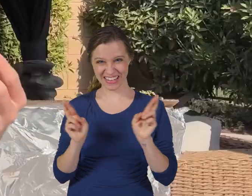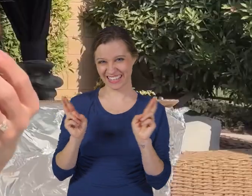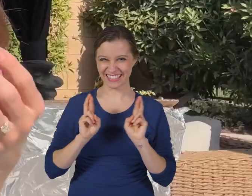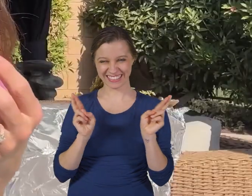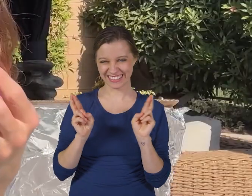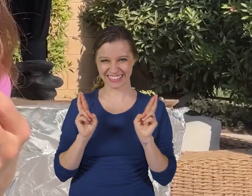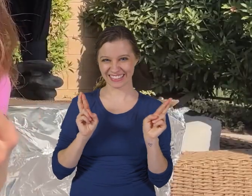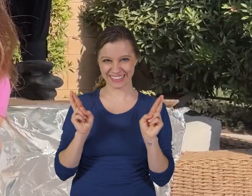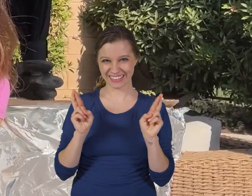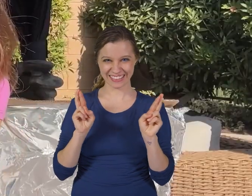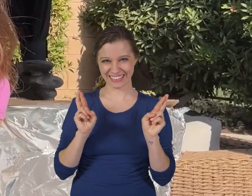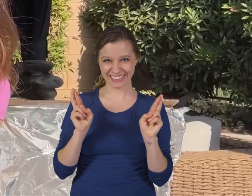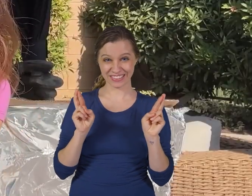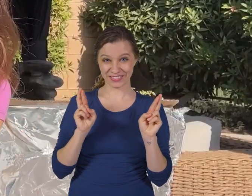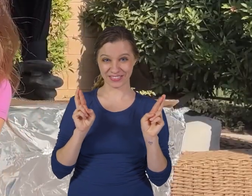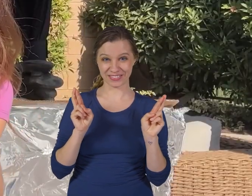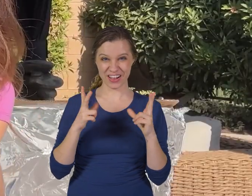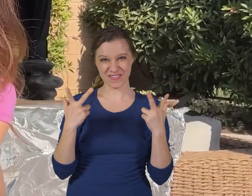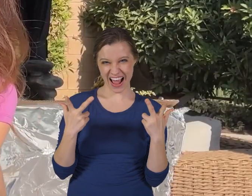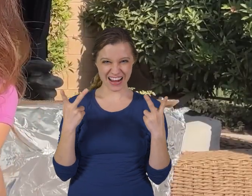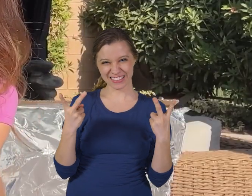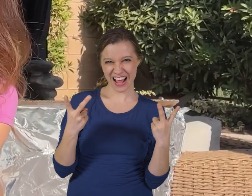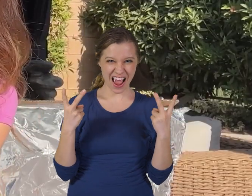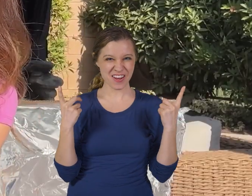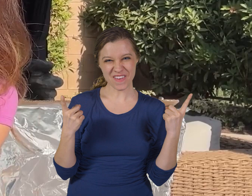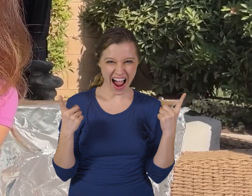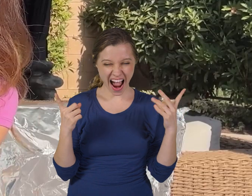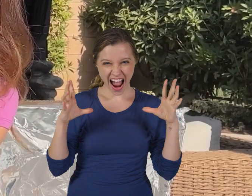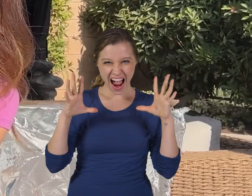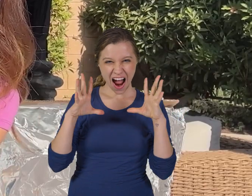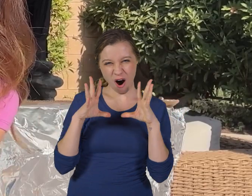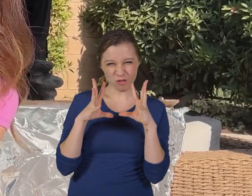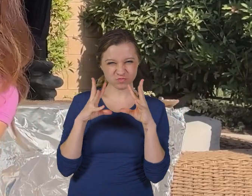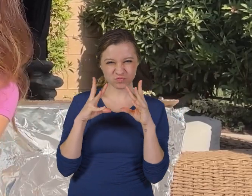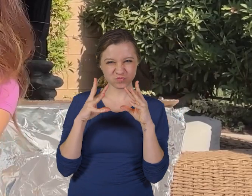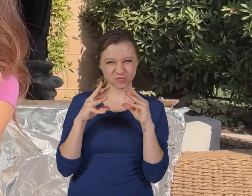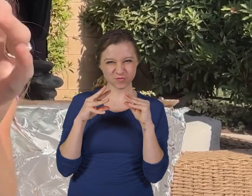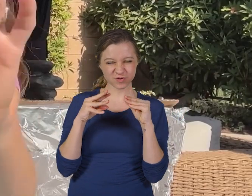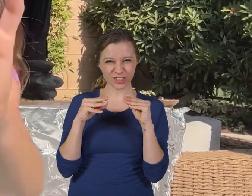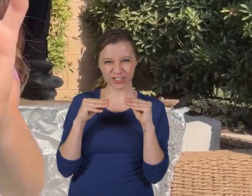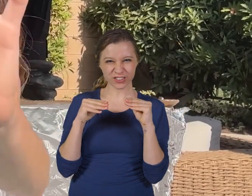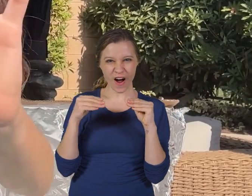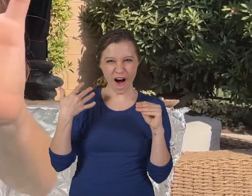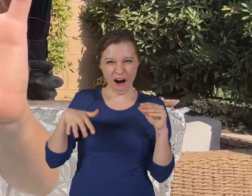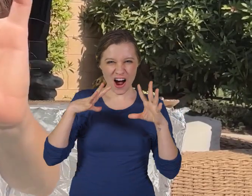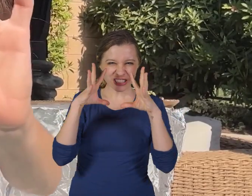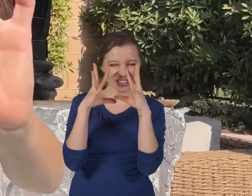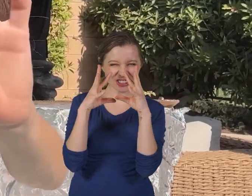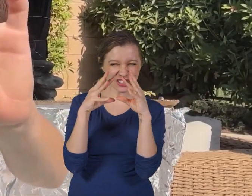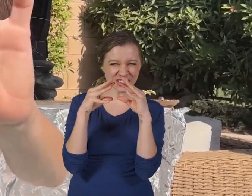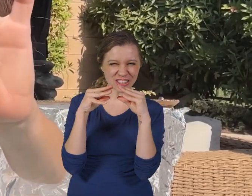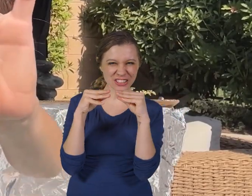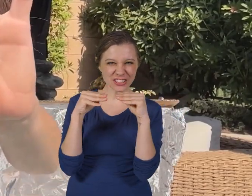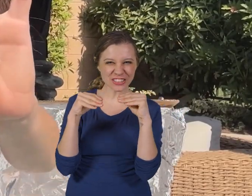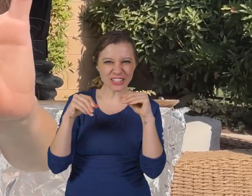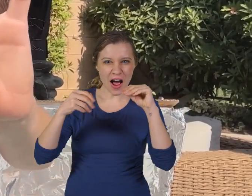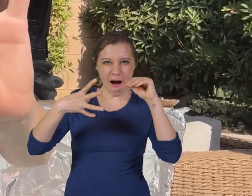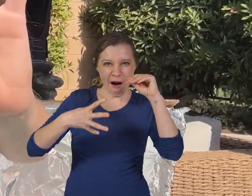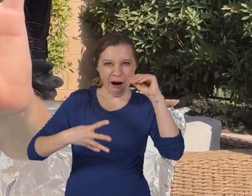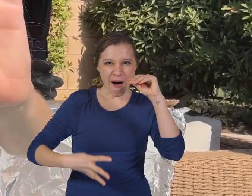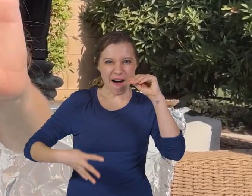test. Okay, you ready? 3 2 1. Look at